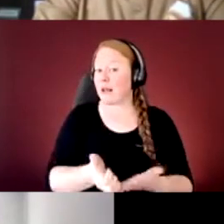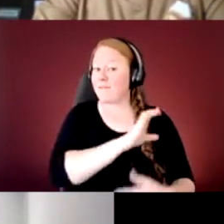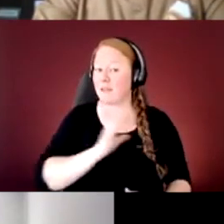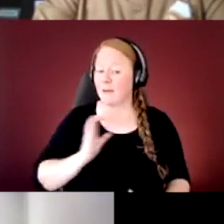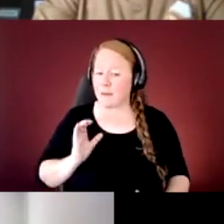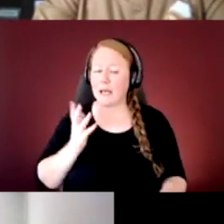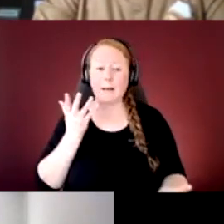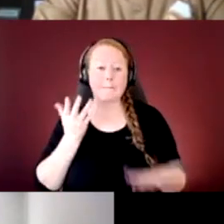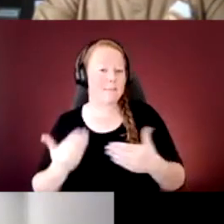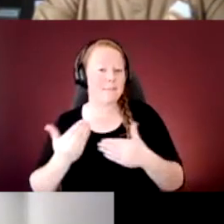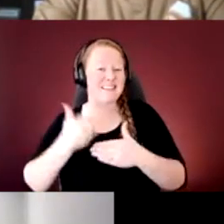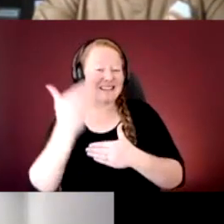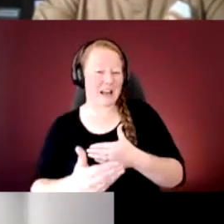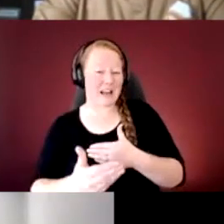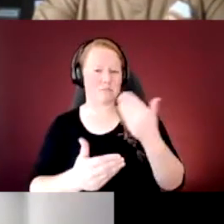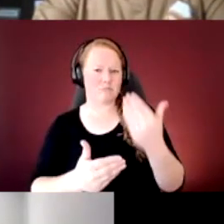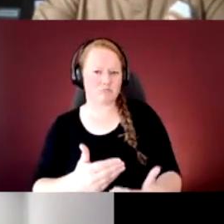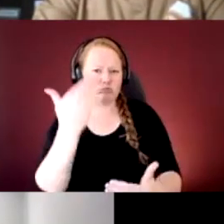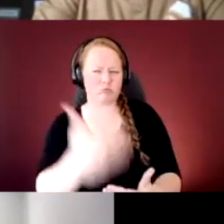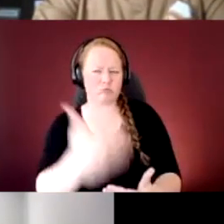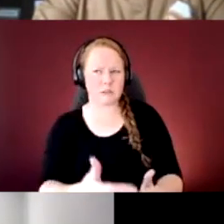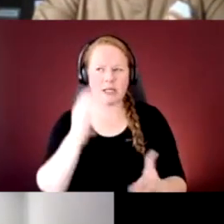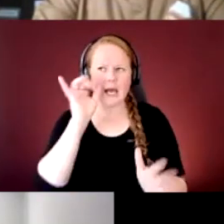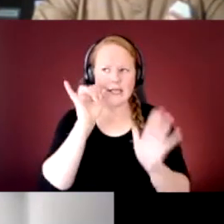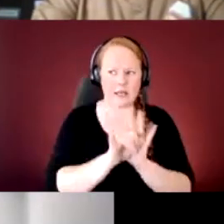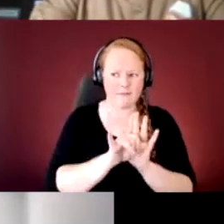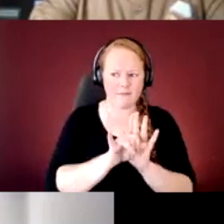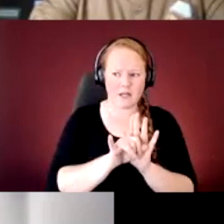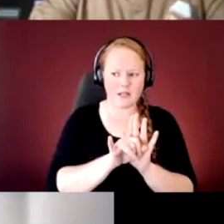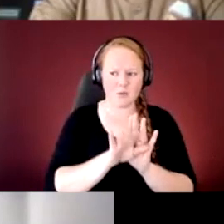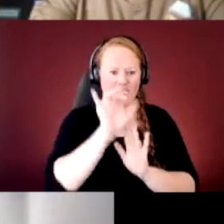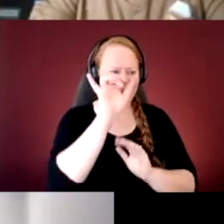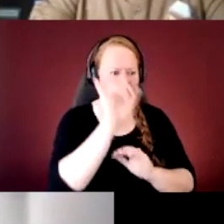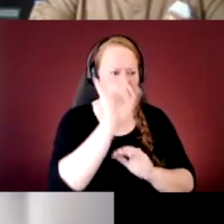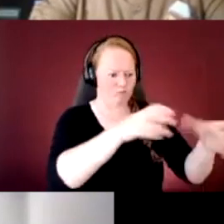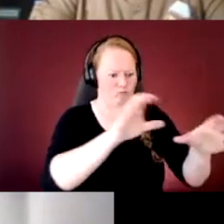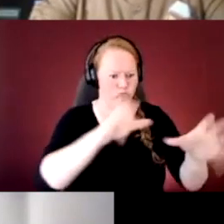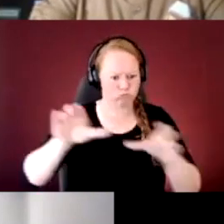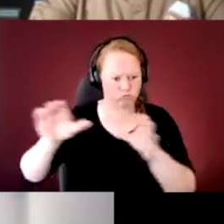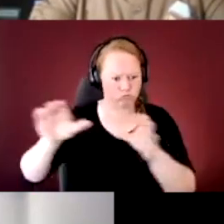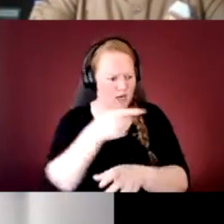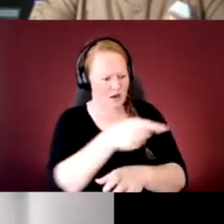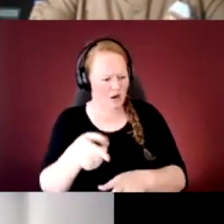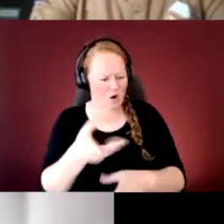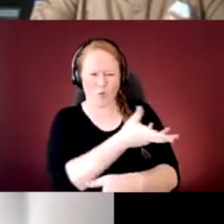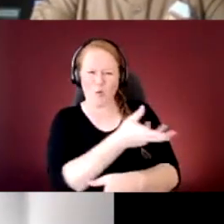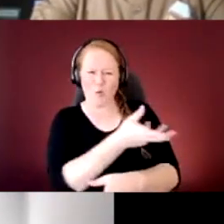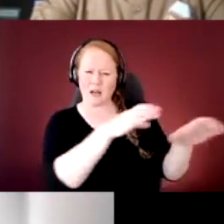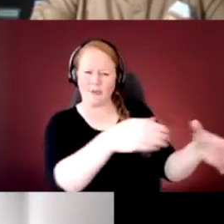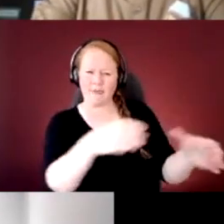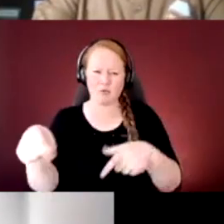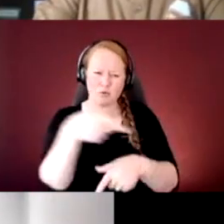be identifying what those handful of buckets are and reporting back